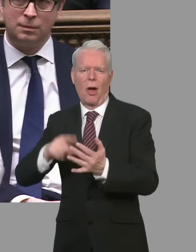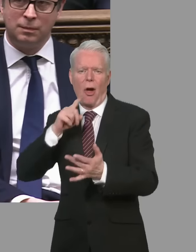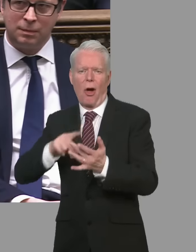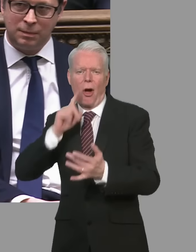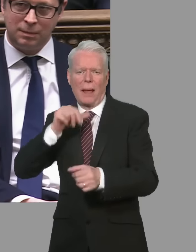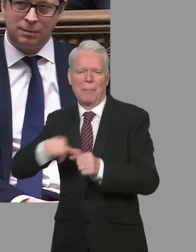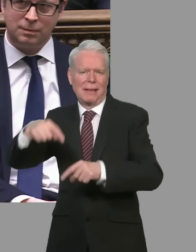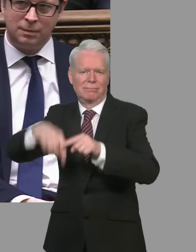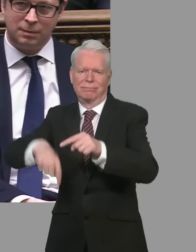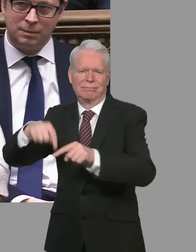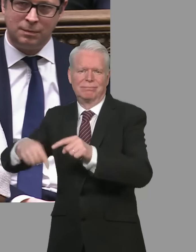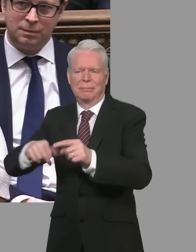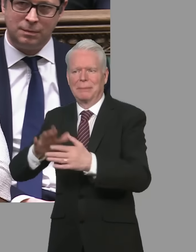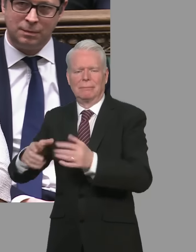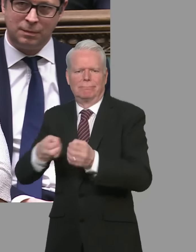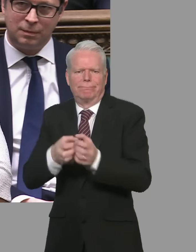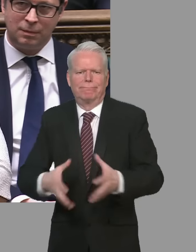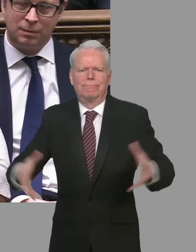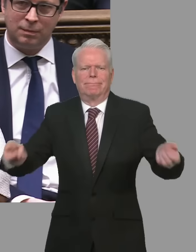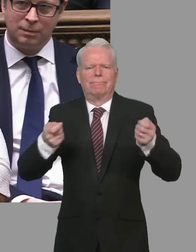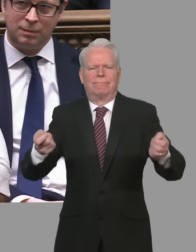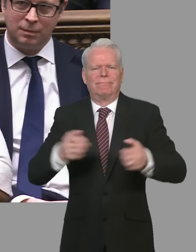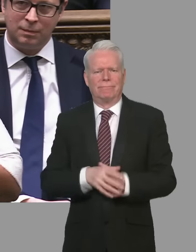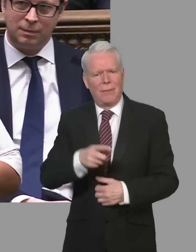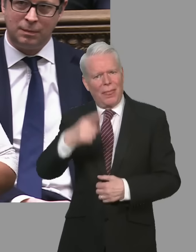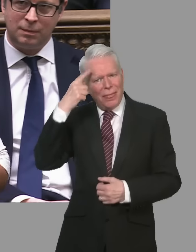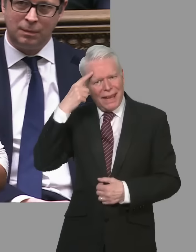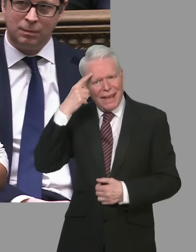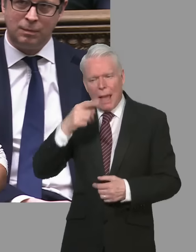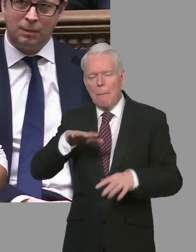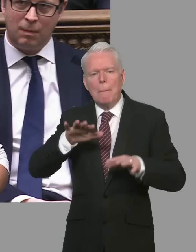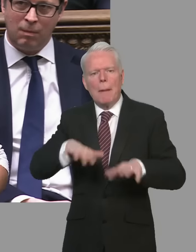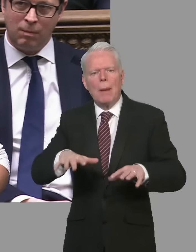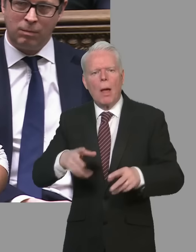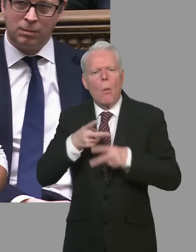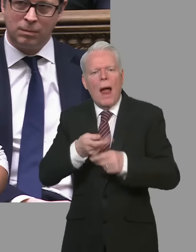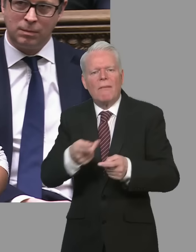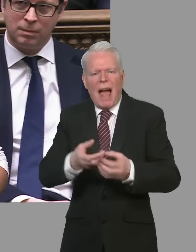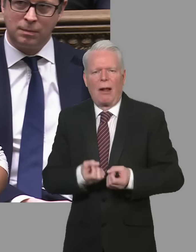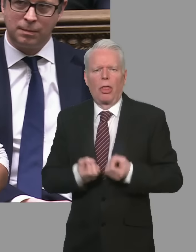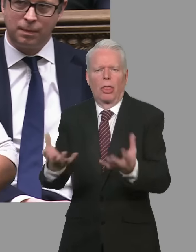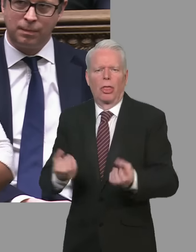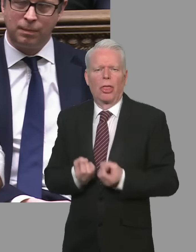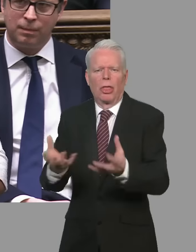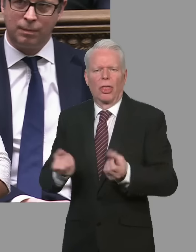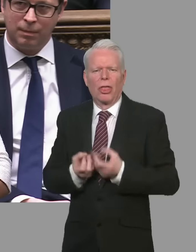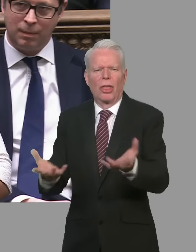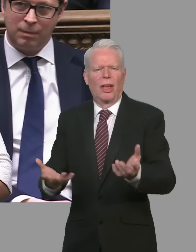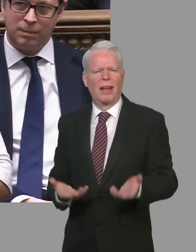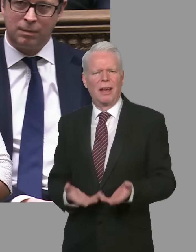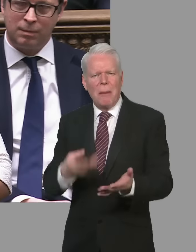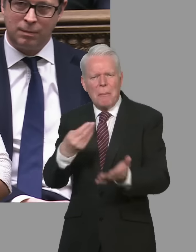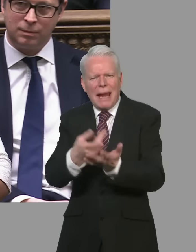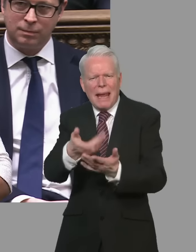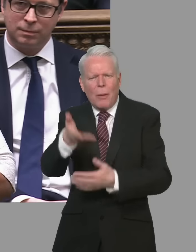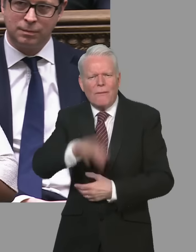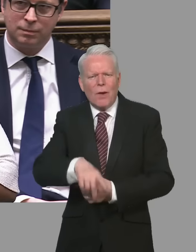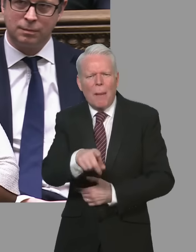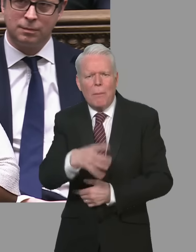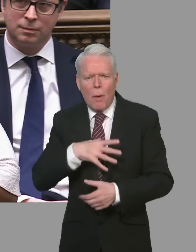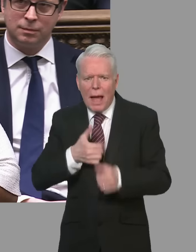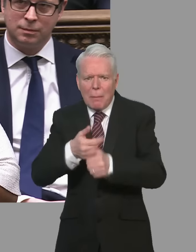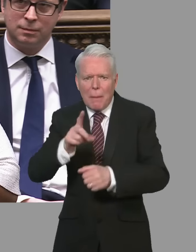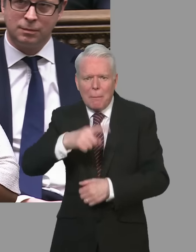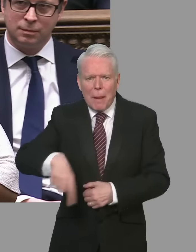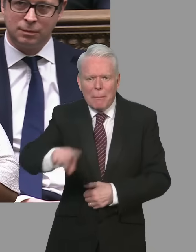don't. First, we had the budget for Benefit Street. Now it's the bailout for Benefit Street. Doesn't this just prove that